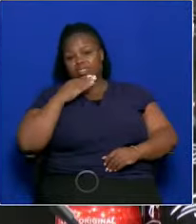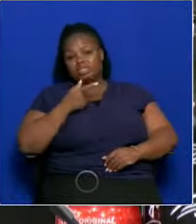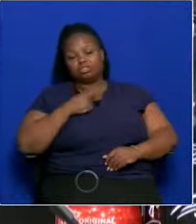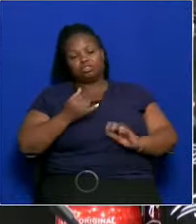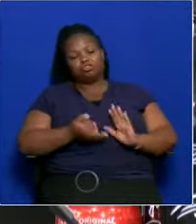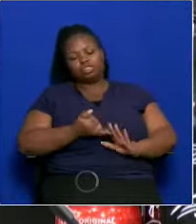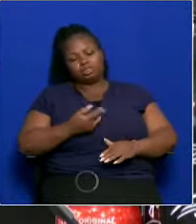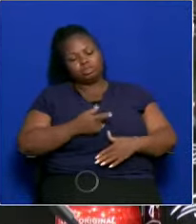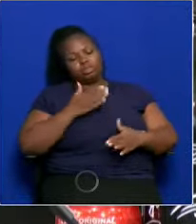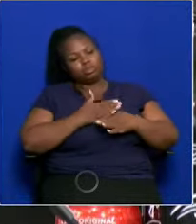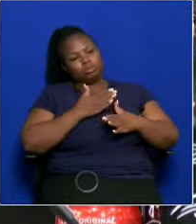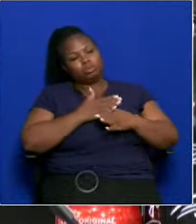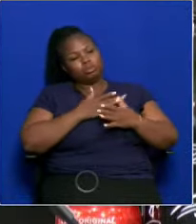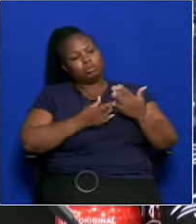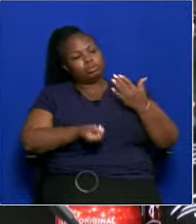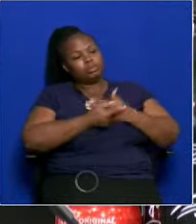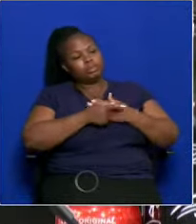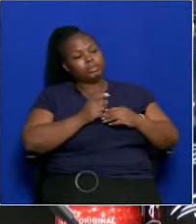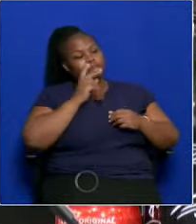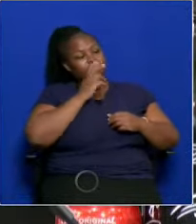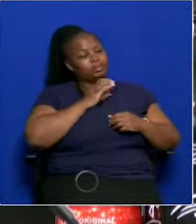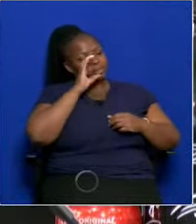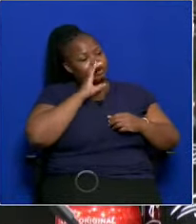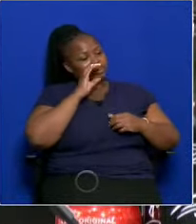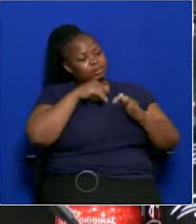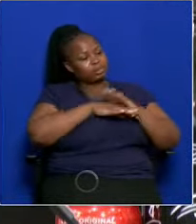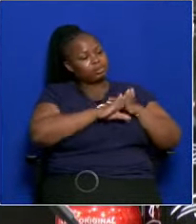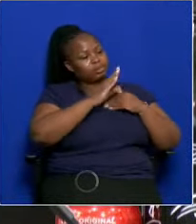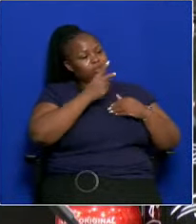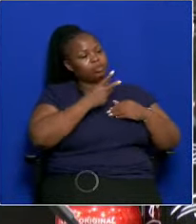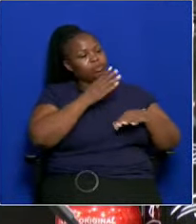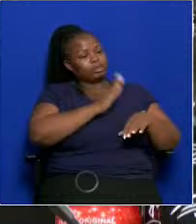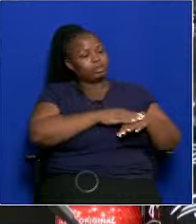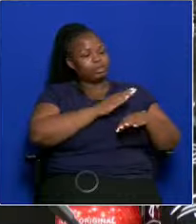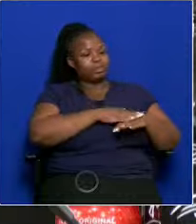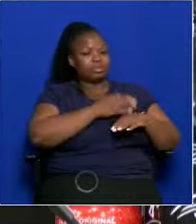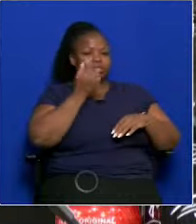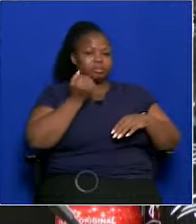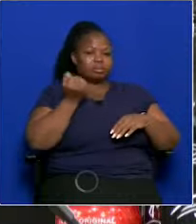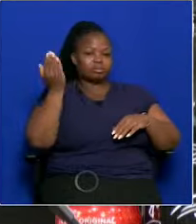had taken place at his premises and he was in the process of suing SAPS.